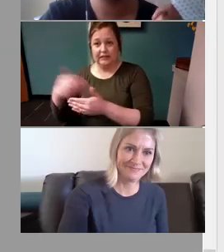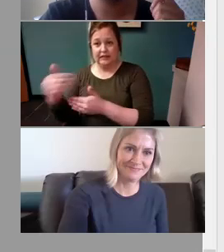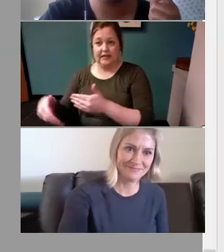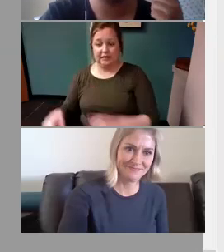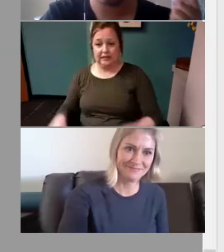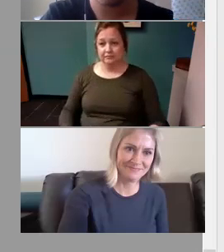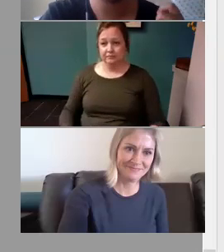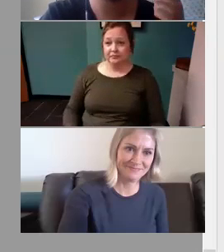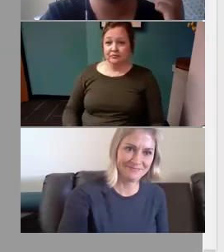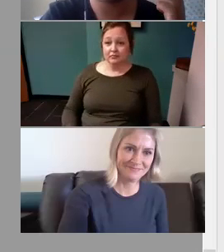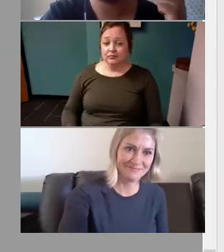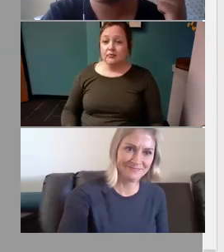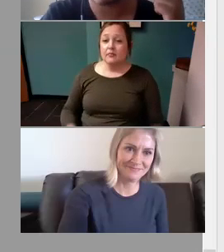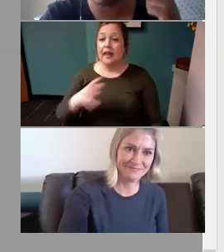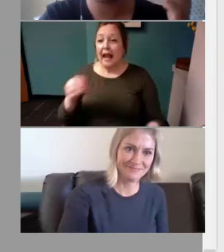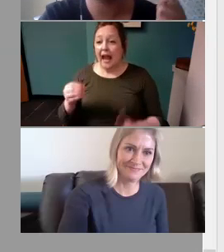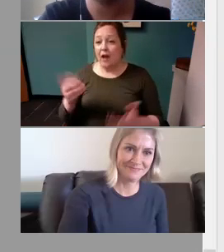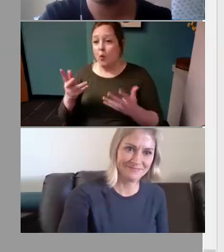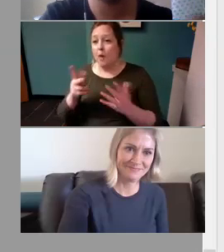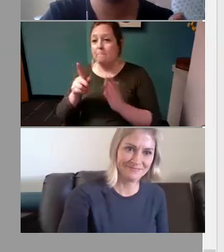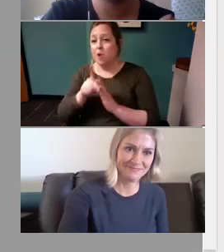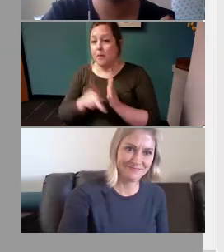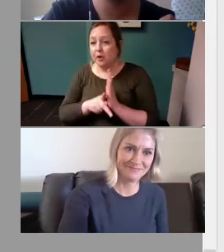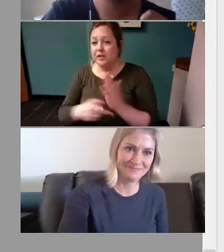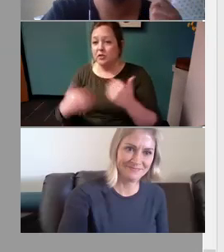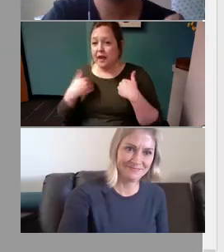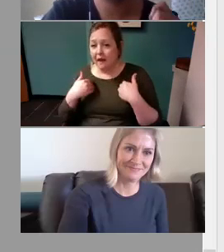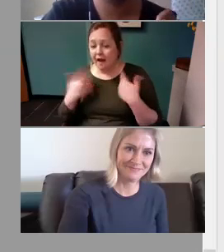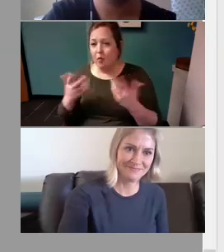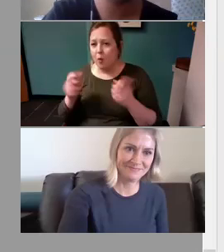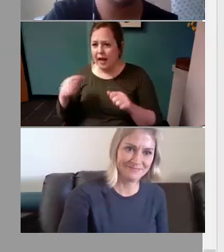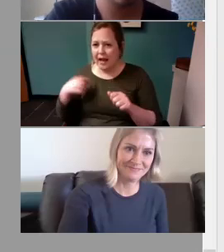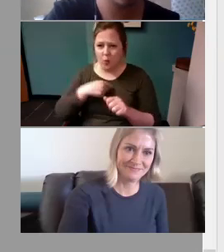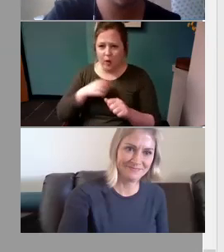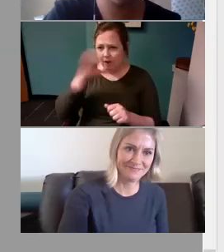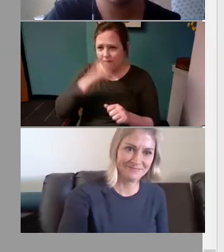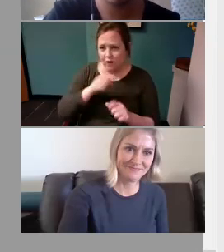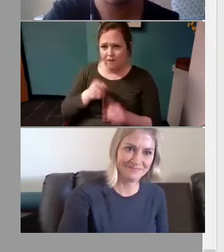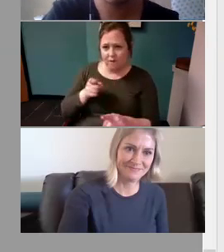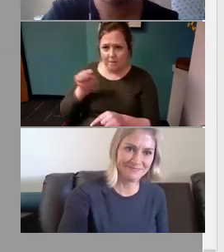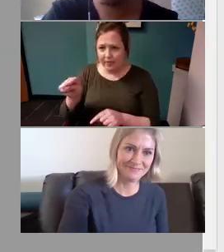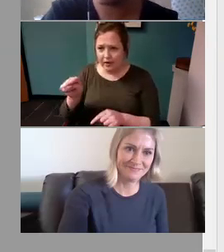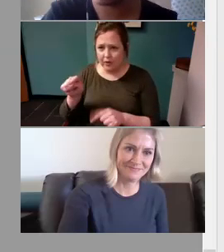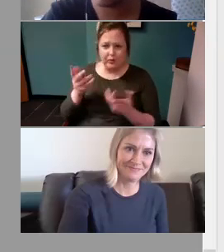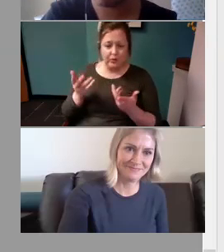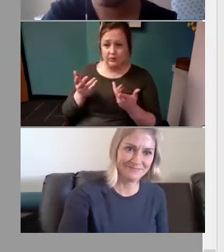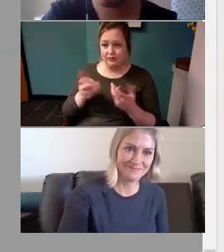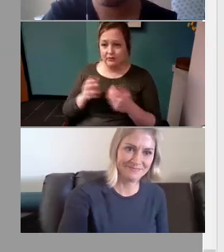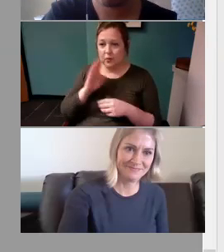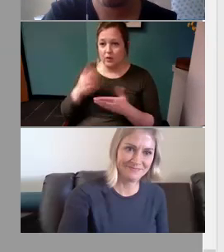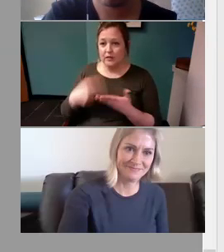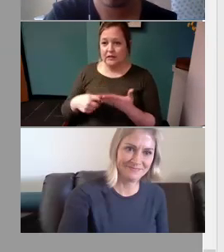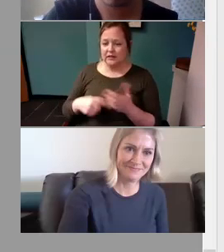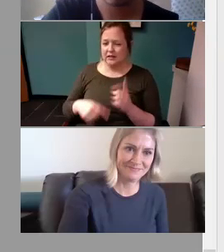And what properties do they have, and what can we infer from them, and other things. So that graph you